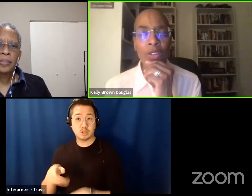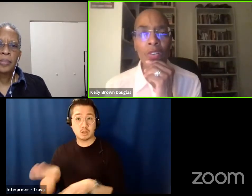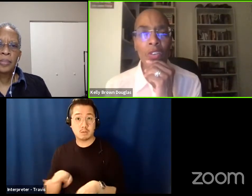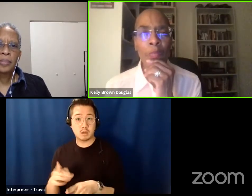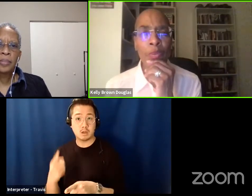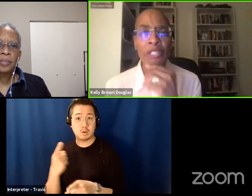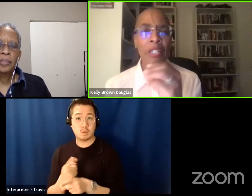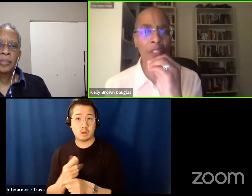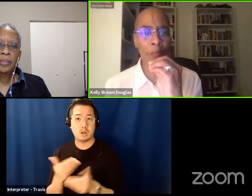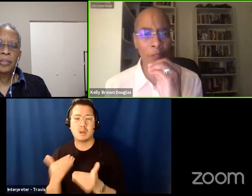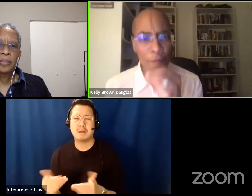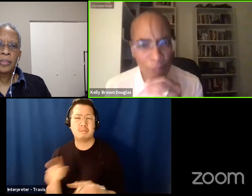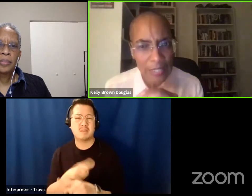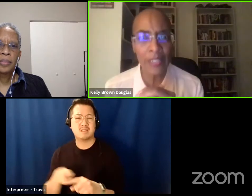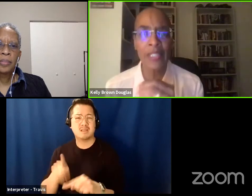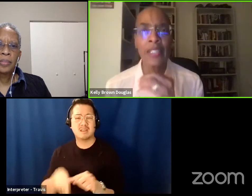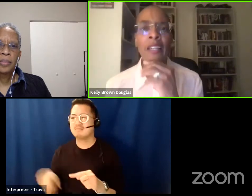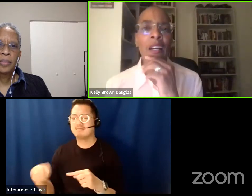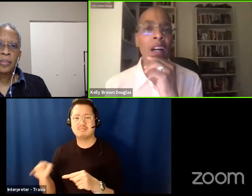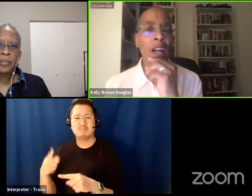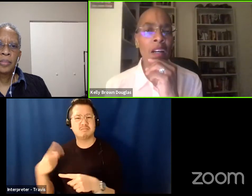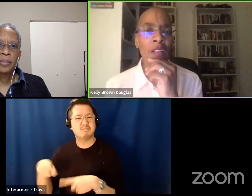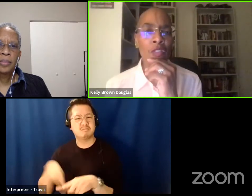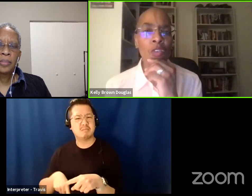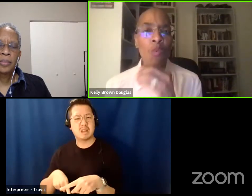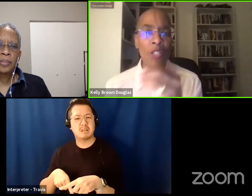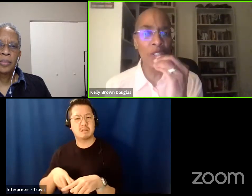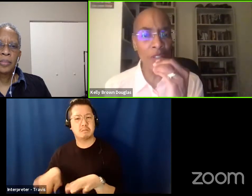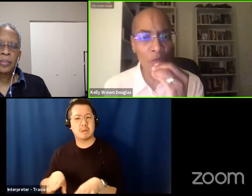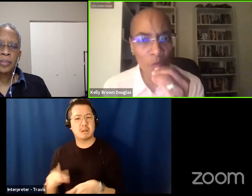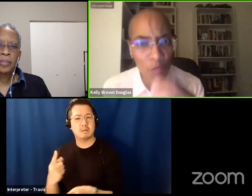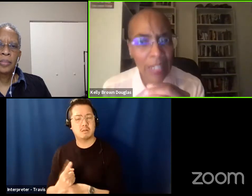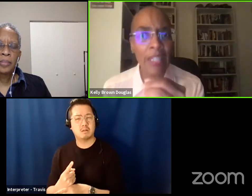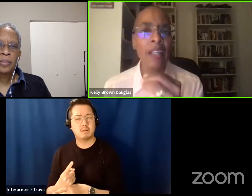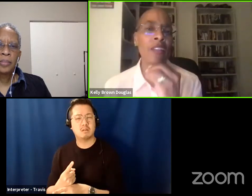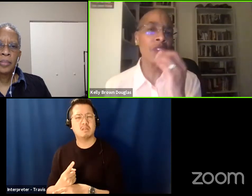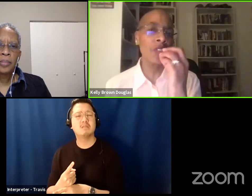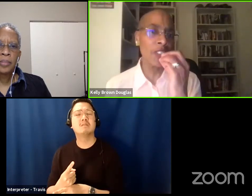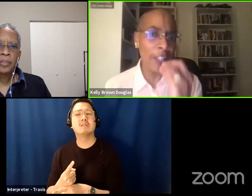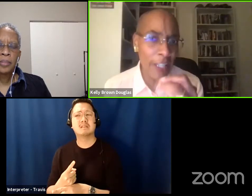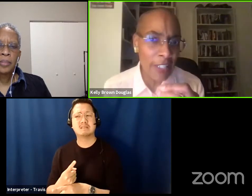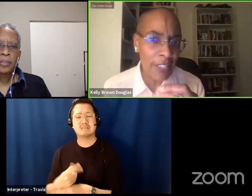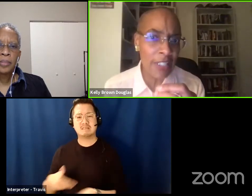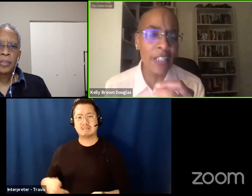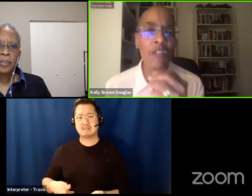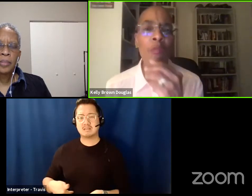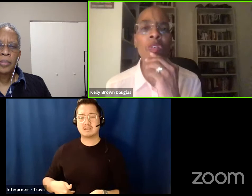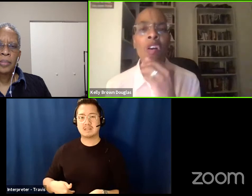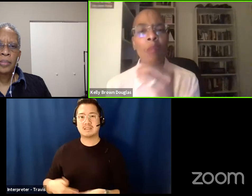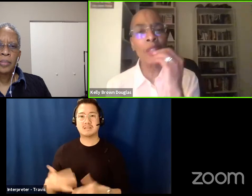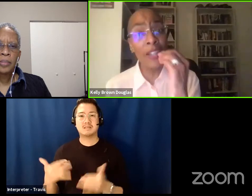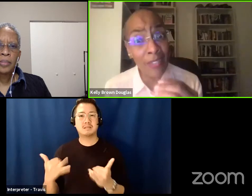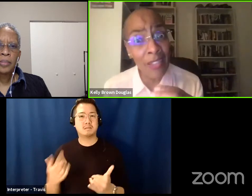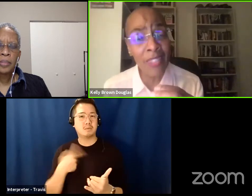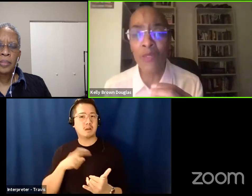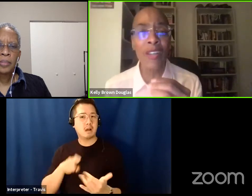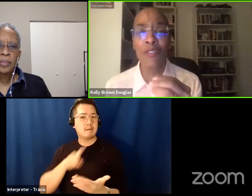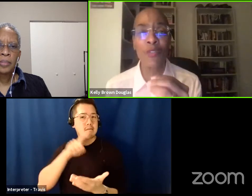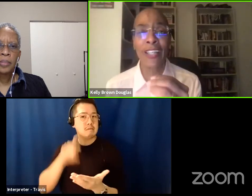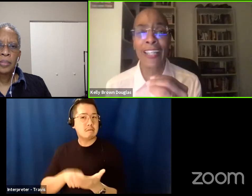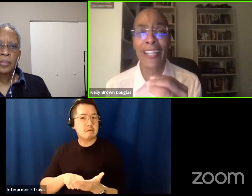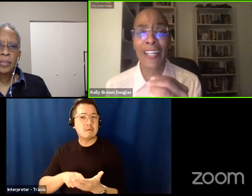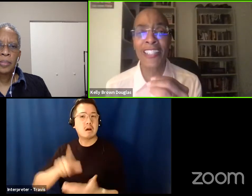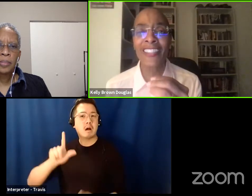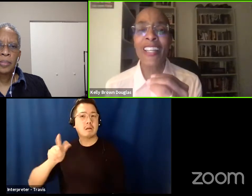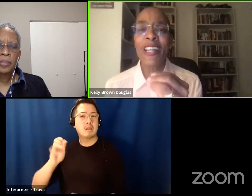I so appreciate the profundity of your question that recognizes the legacy of moral harm. The other thing we